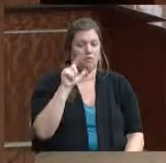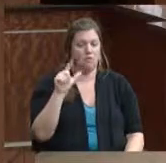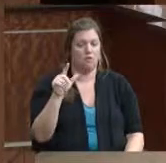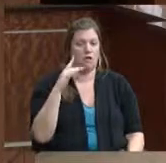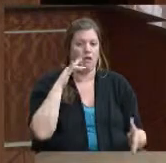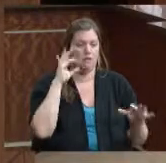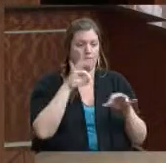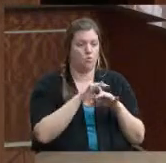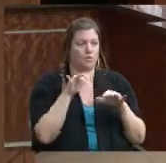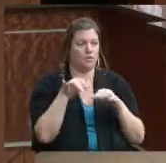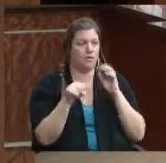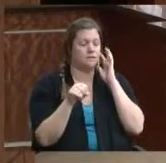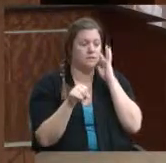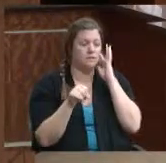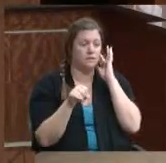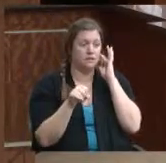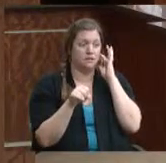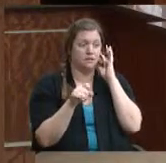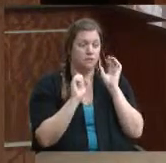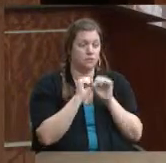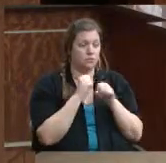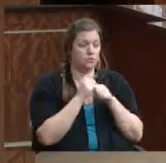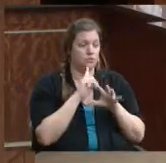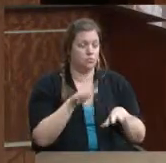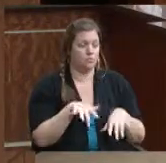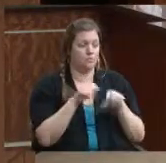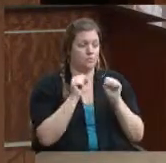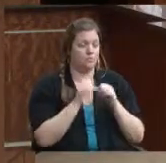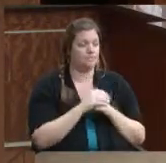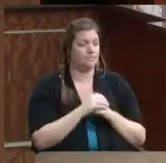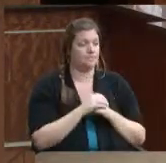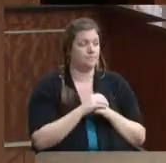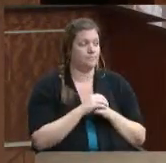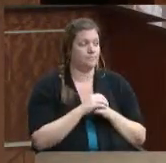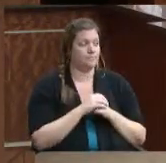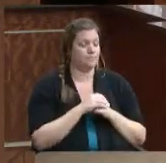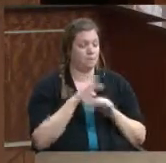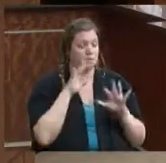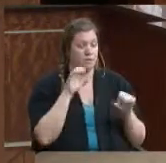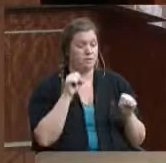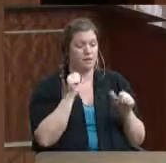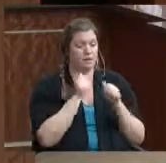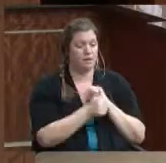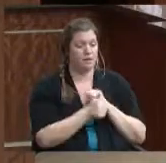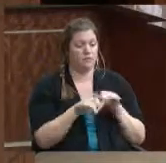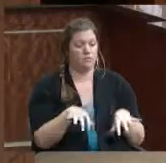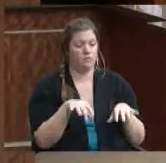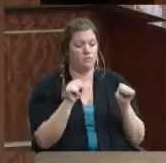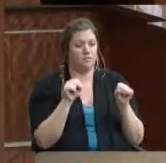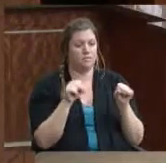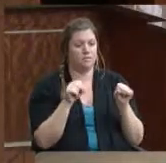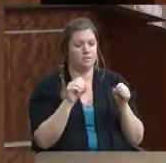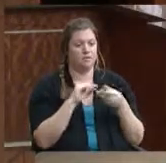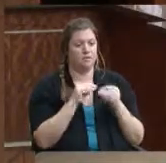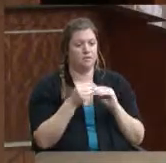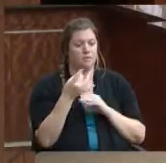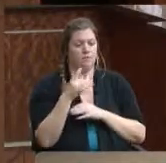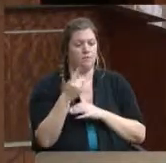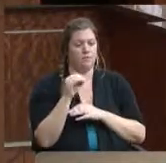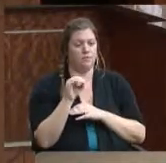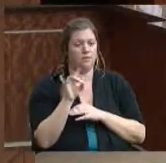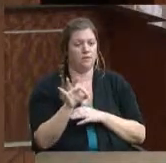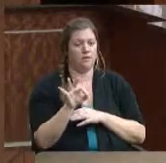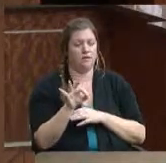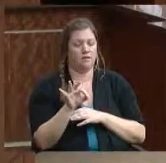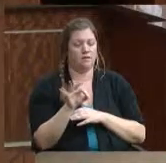yes. Councilman Lez, would you make the motion to adopt? Mr. President, I move for the approval of Ordinance Number